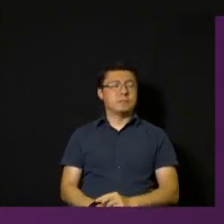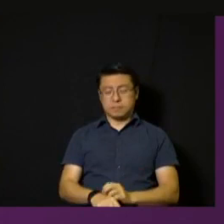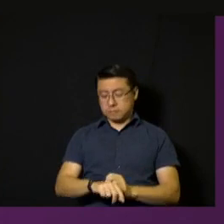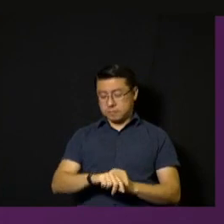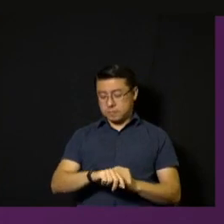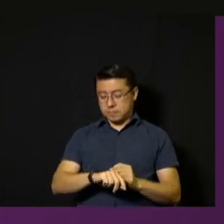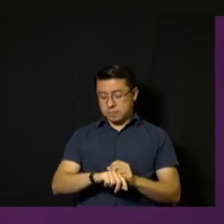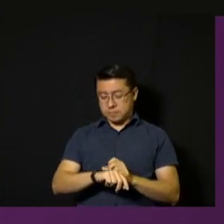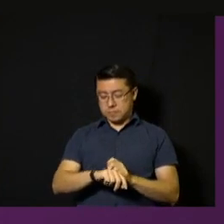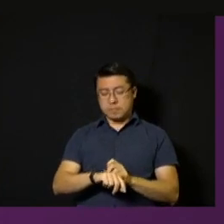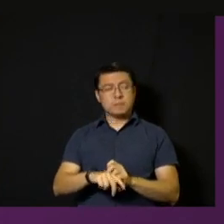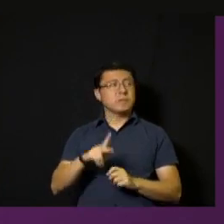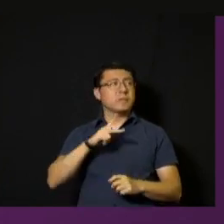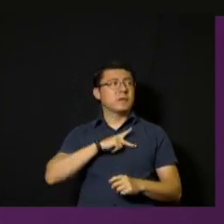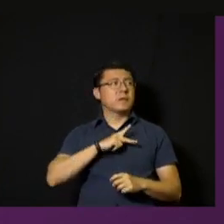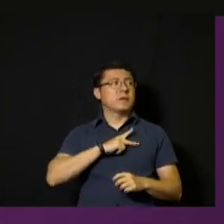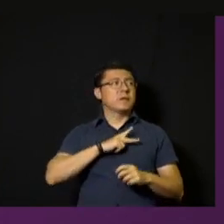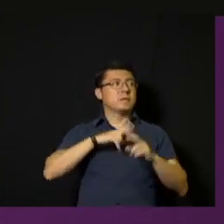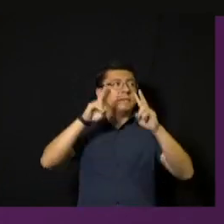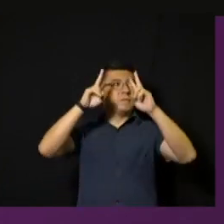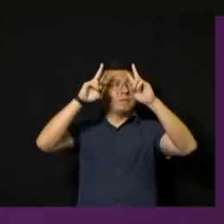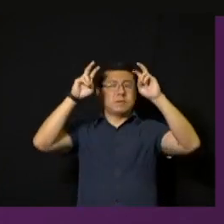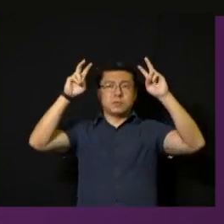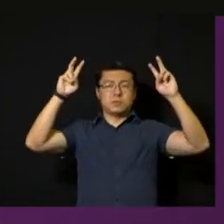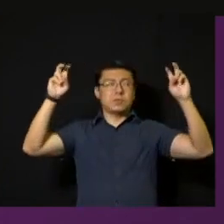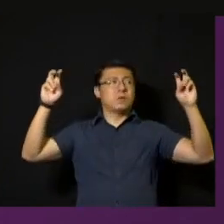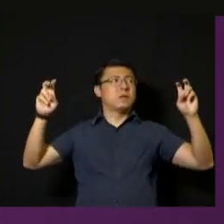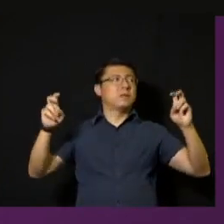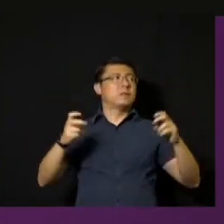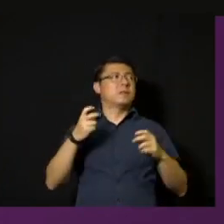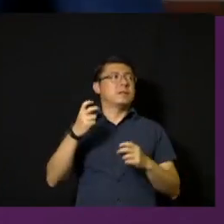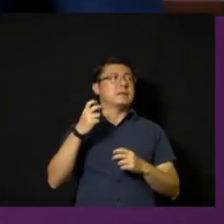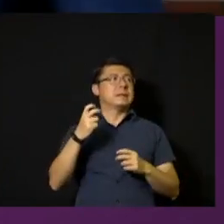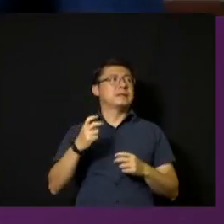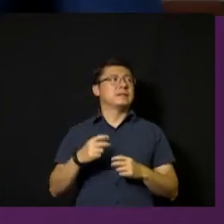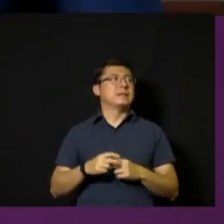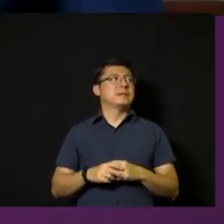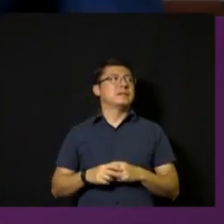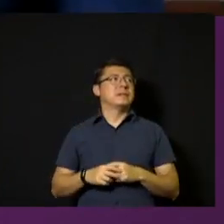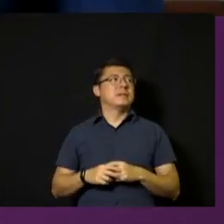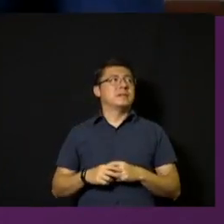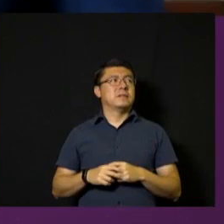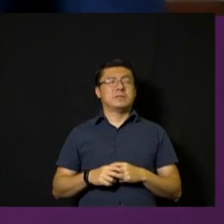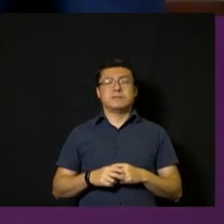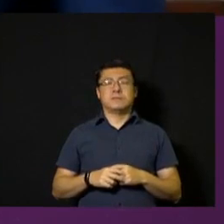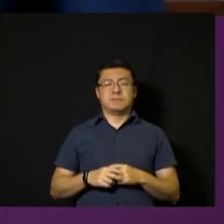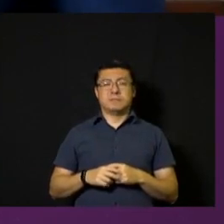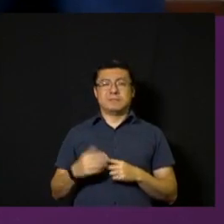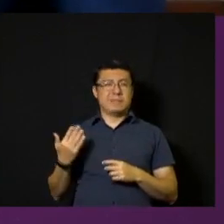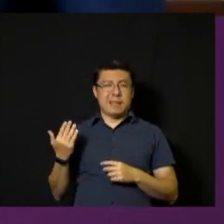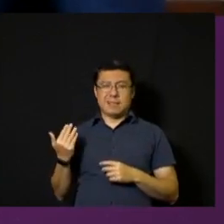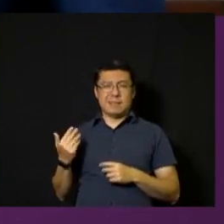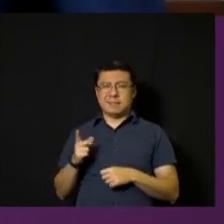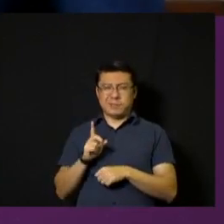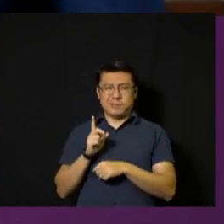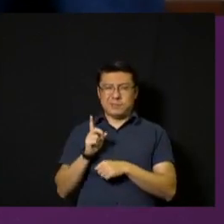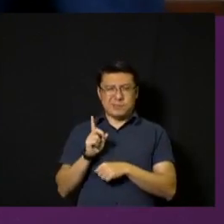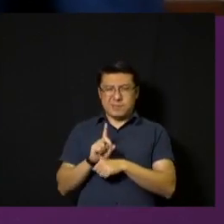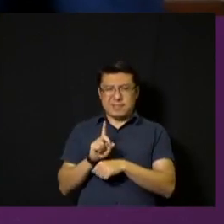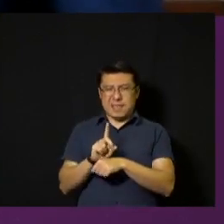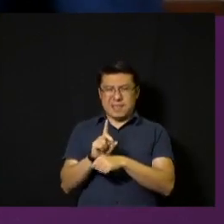Well, my dream is these days I've been sort of